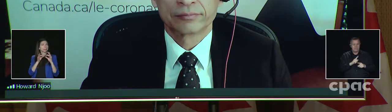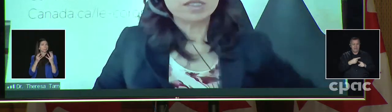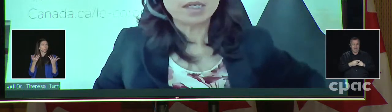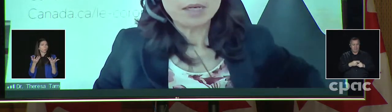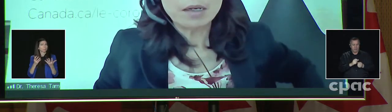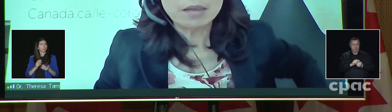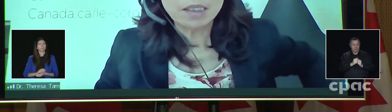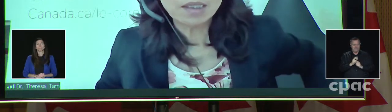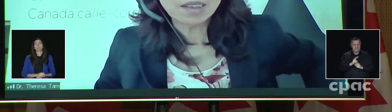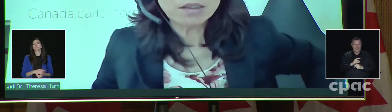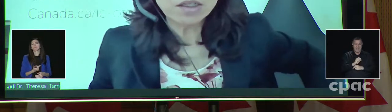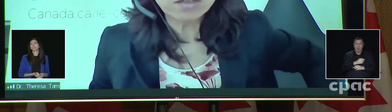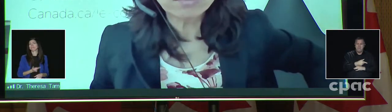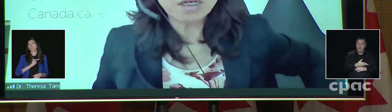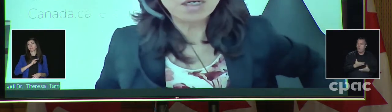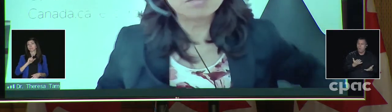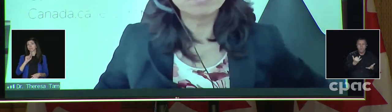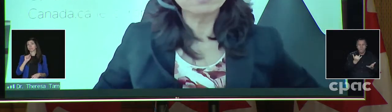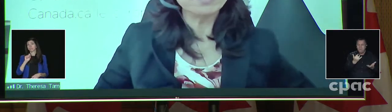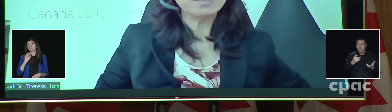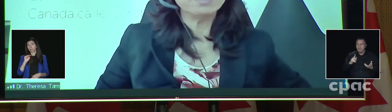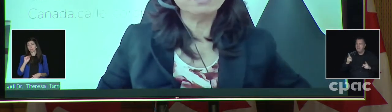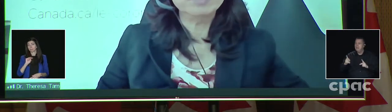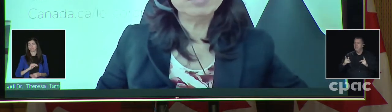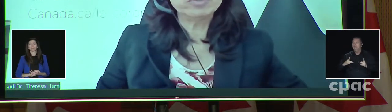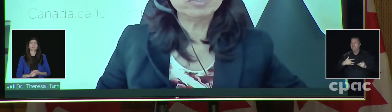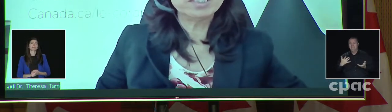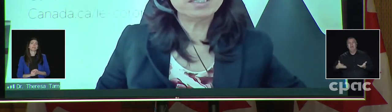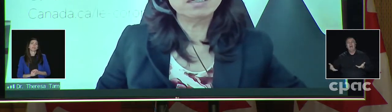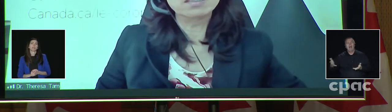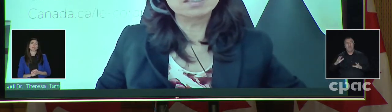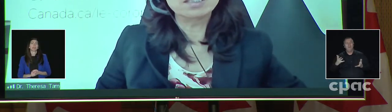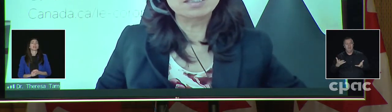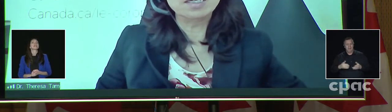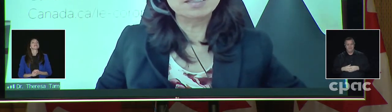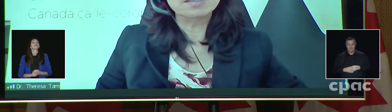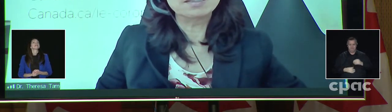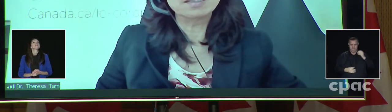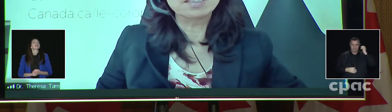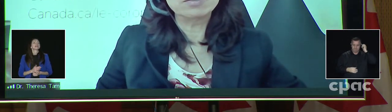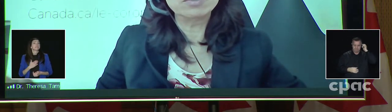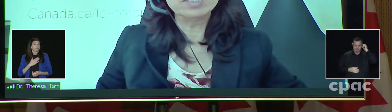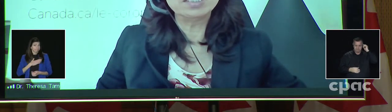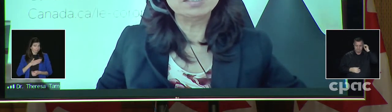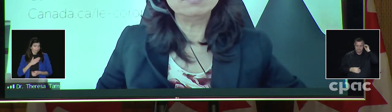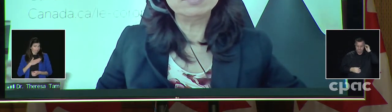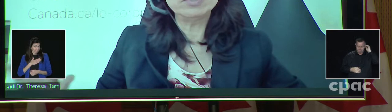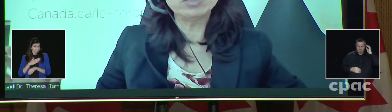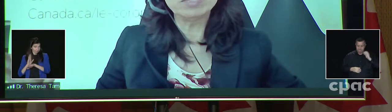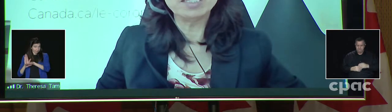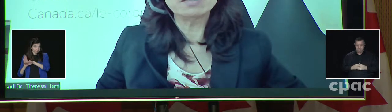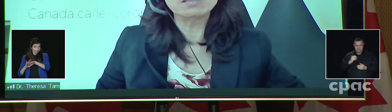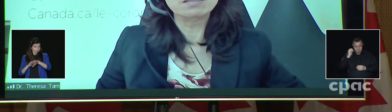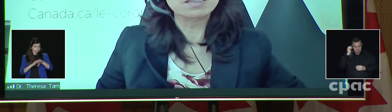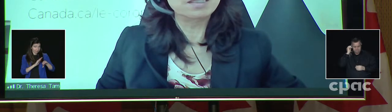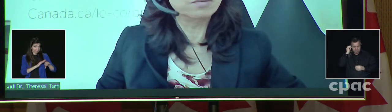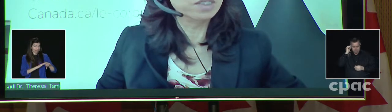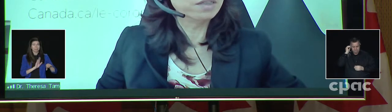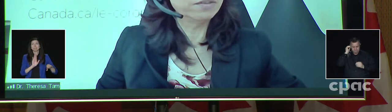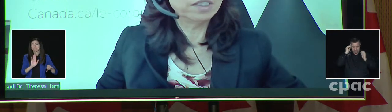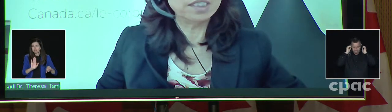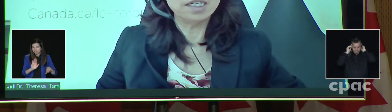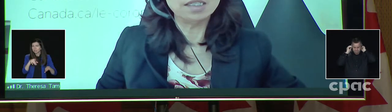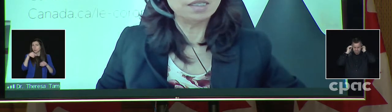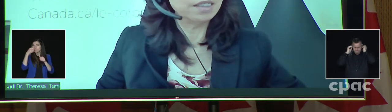It's Theresa Tam. I'll take that. So I think people should take heart in that, as you've seen, even if you go back to one